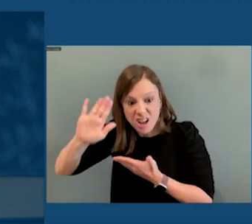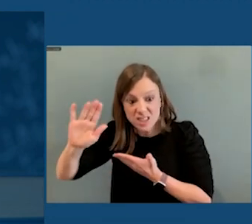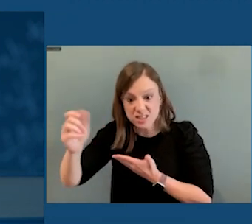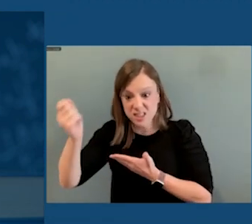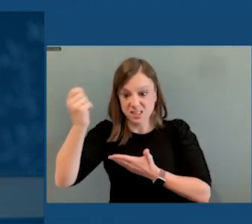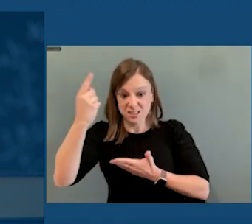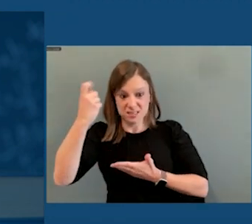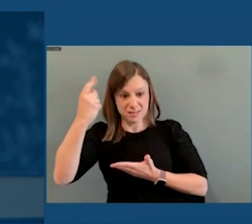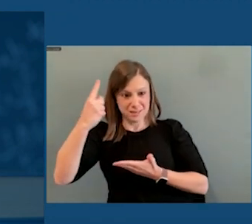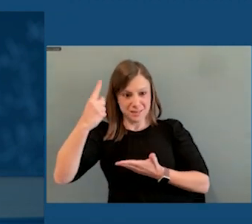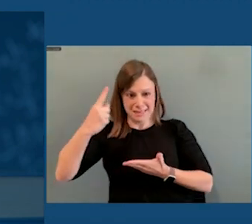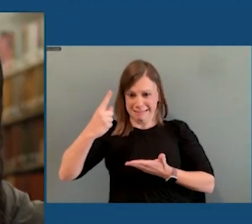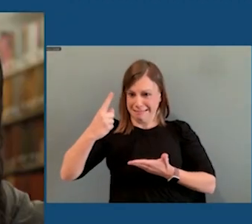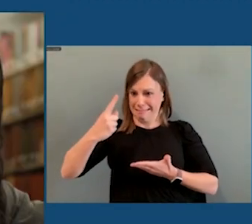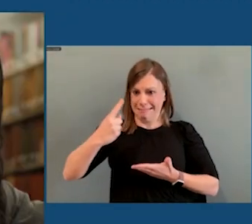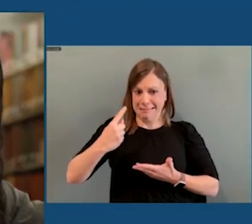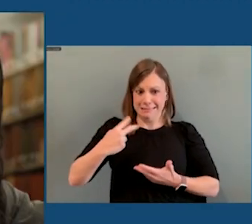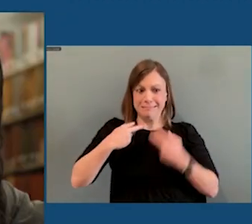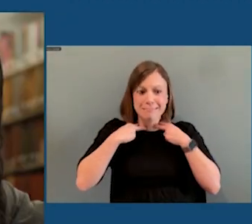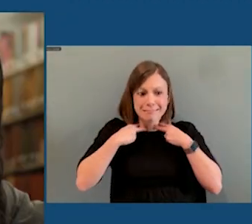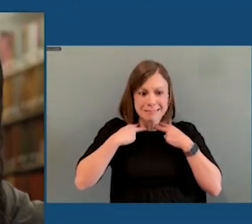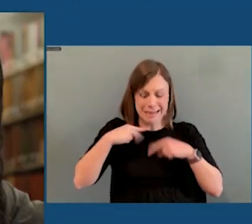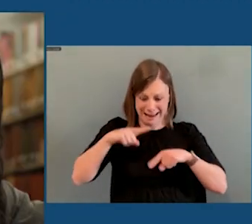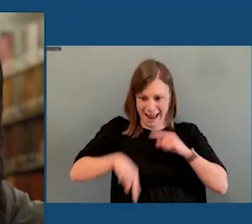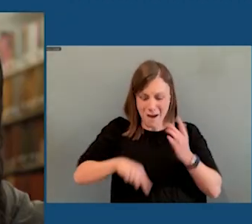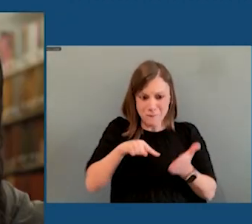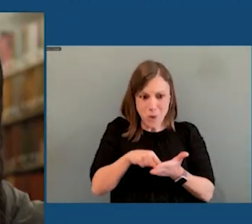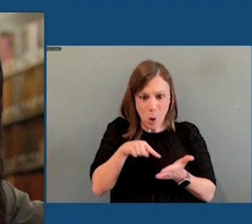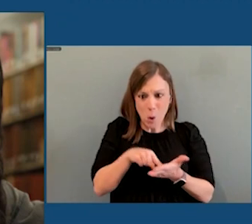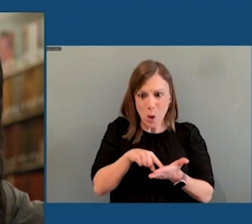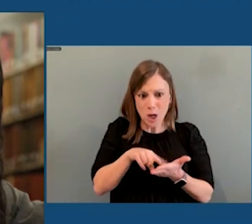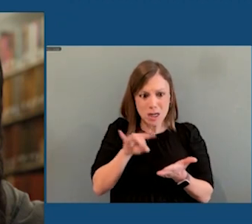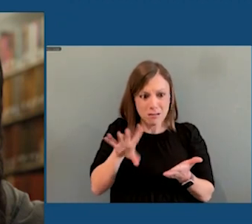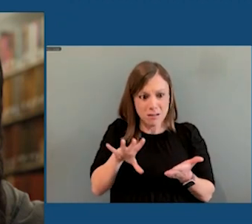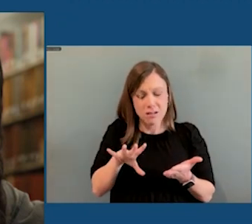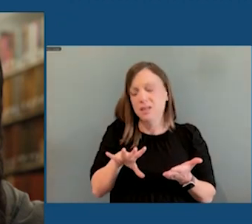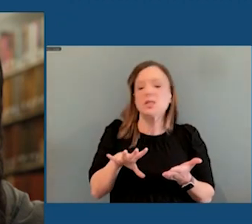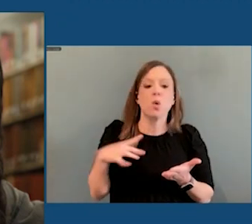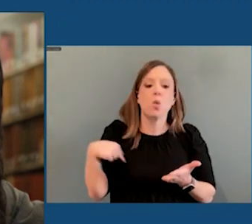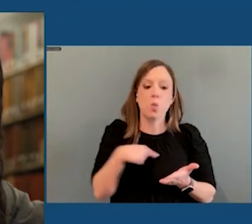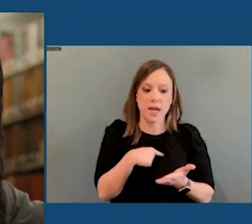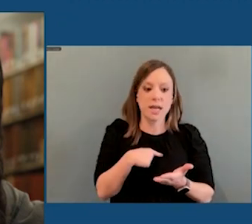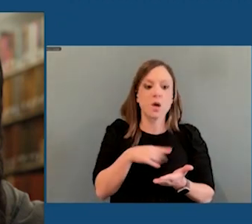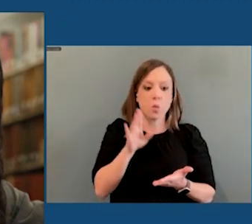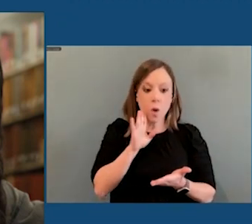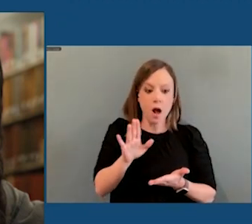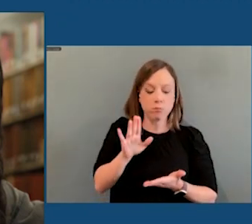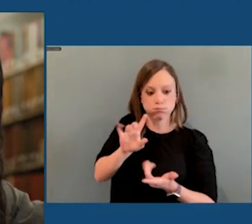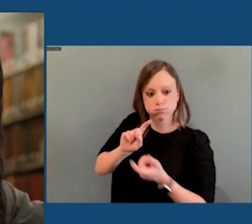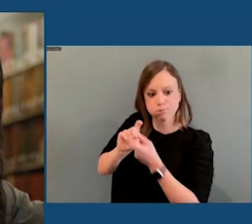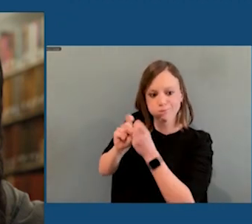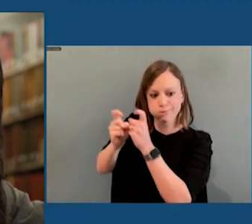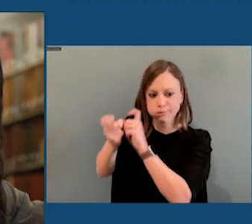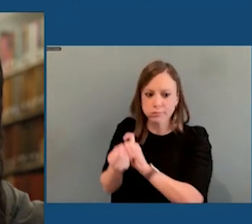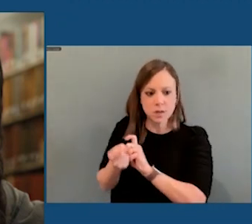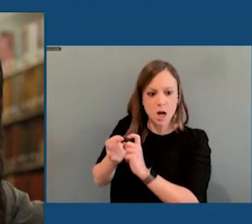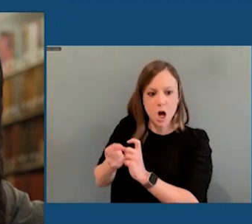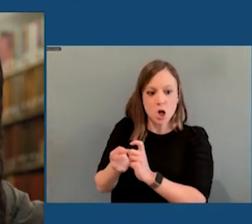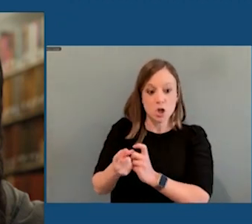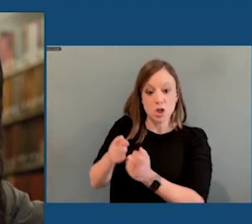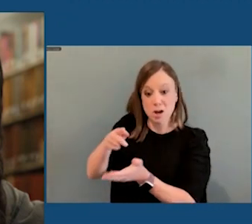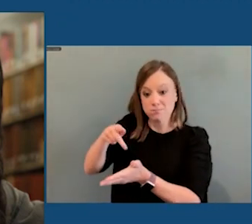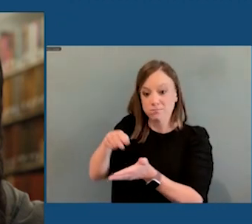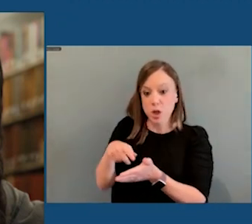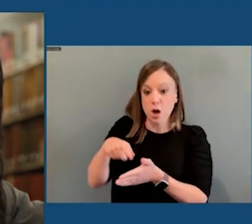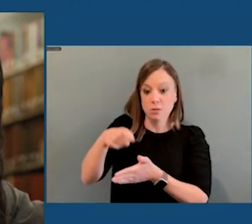ever-escalating costs. And that's why we're making changes to the tuition assistance program, increasing the minimum